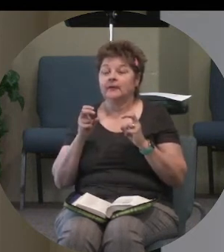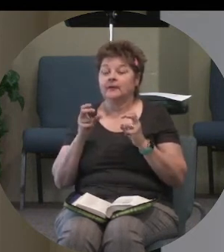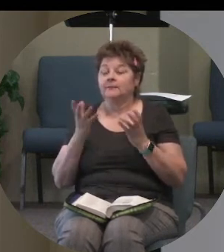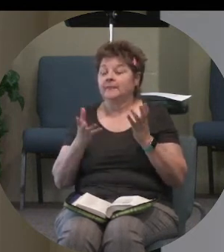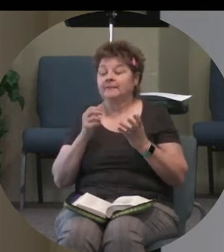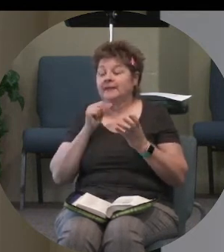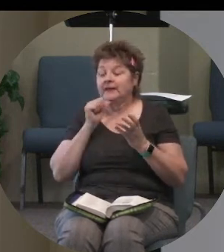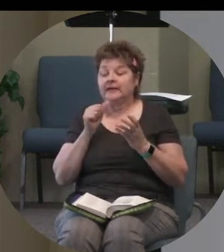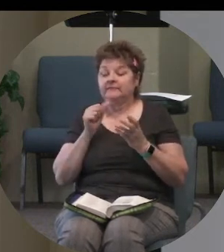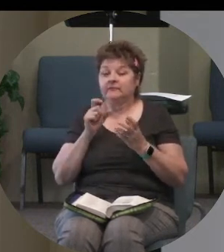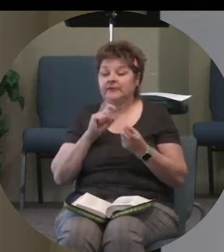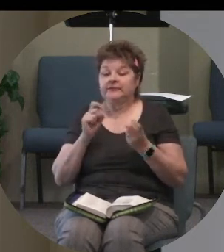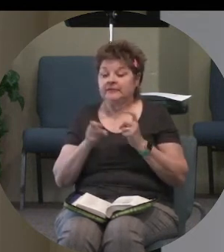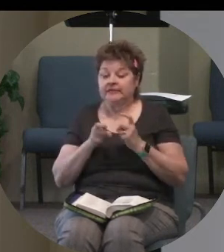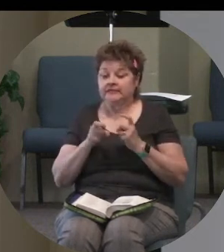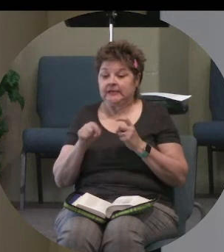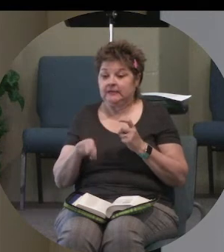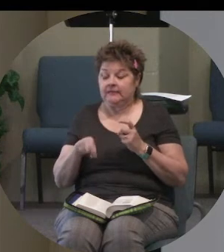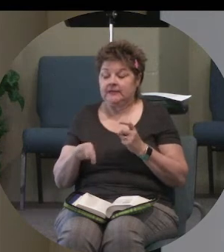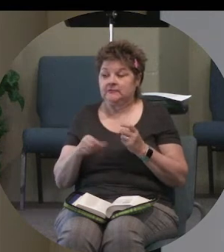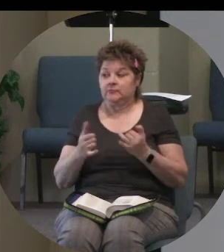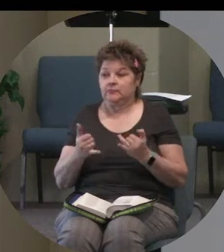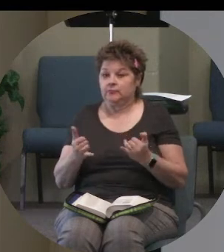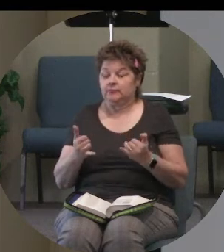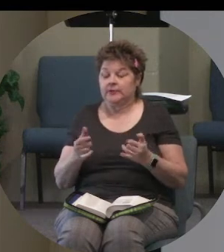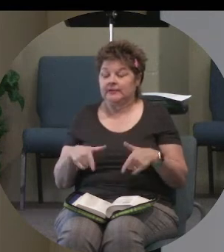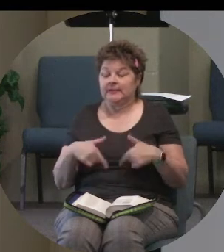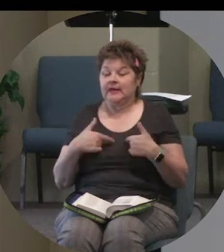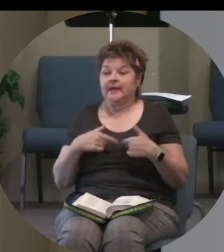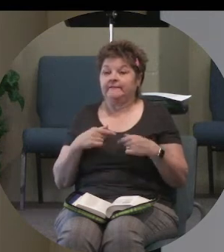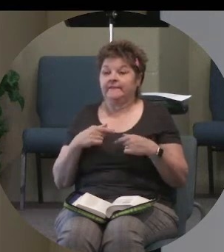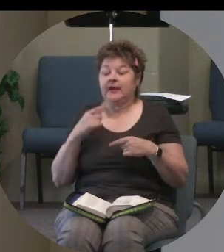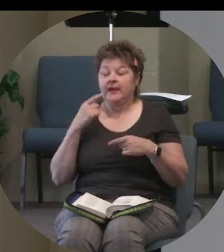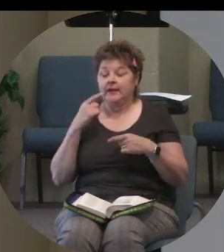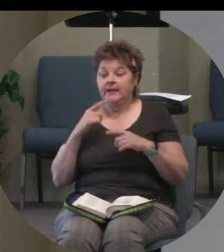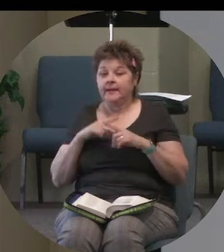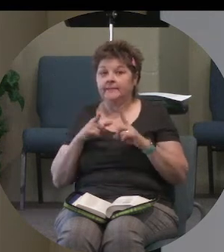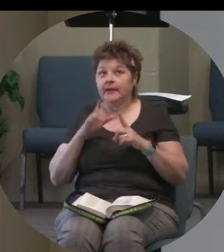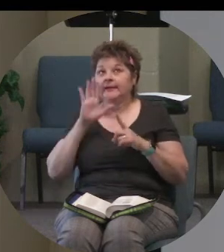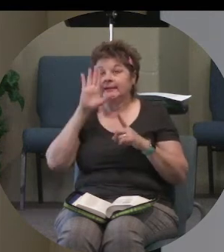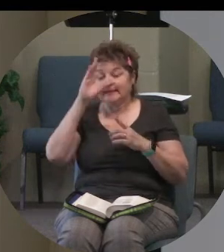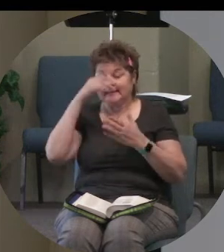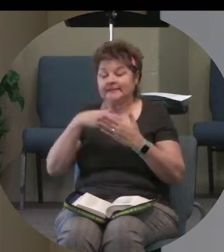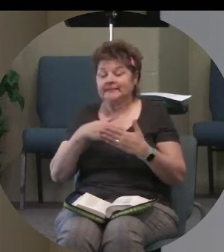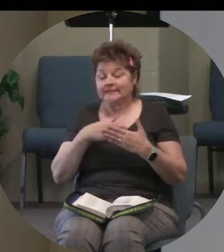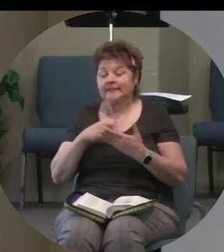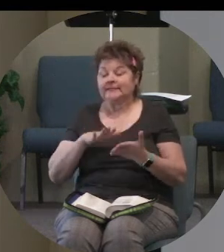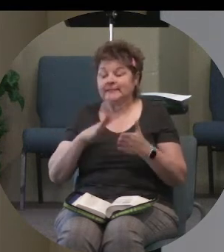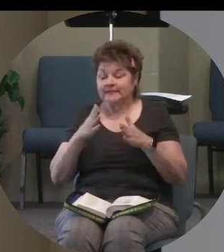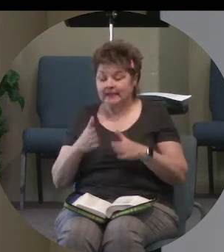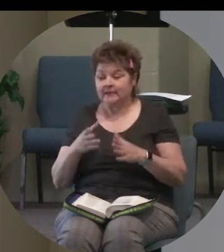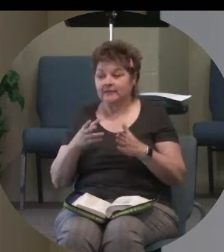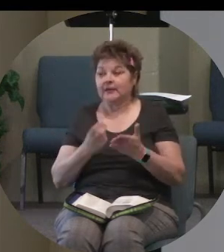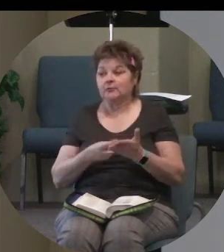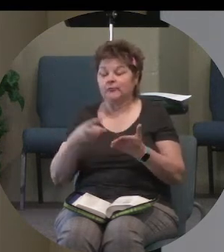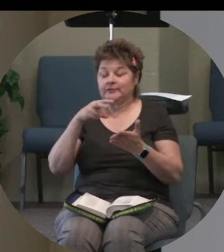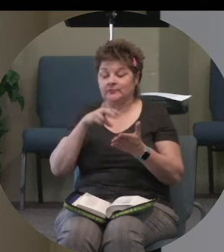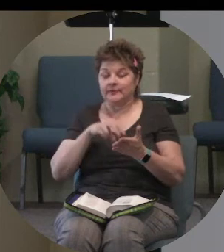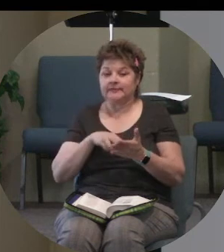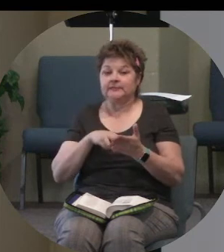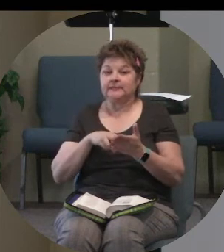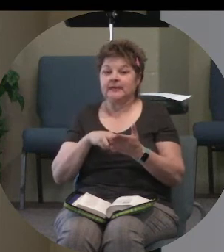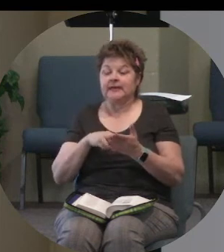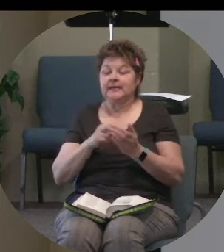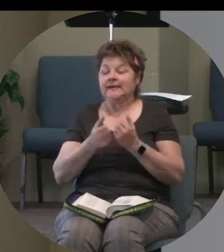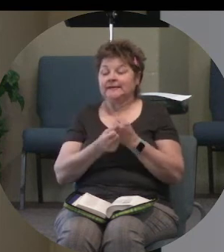tangible physicalness of this life, but his son's death and resurrection delivers us completely from all pain and suffering